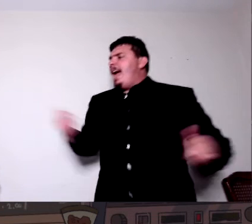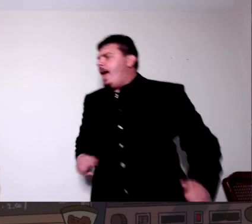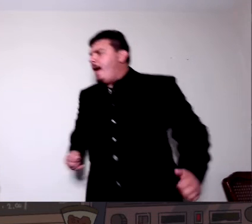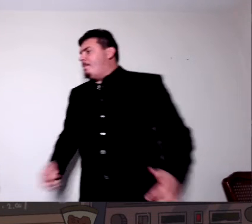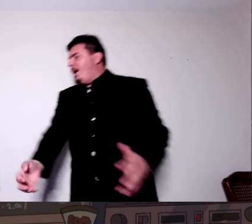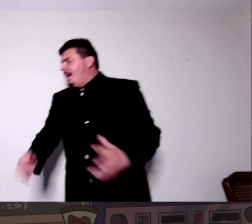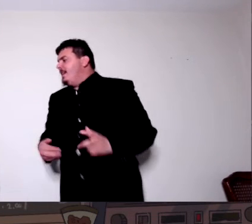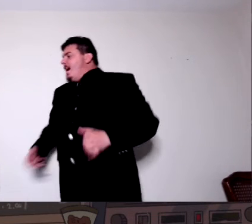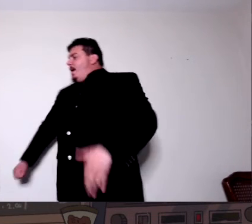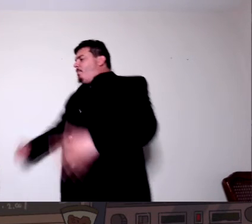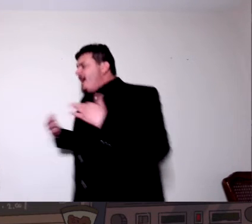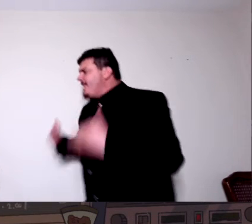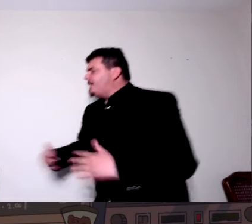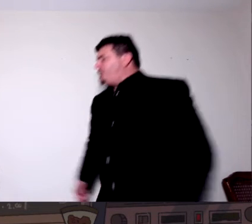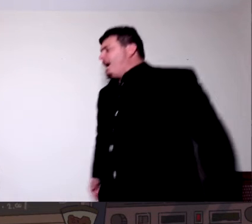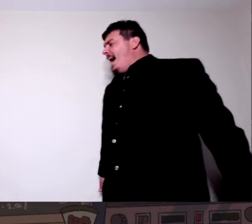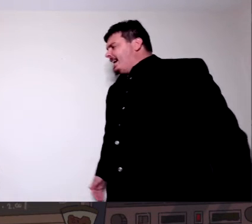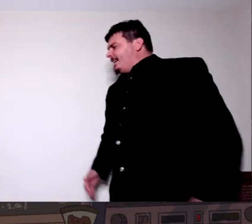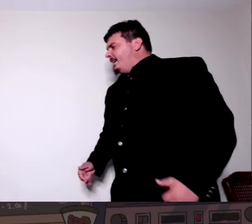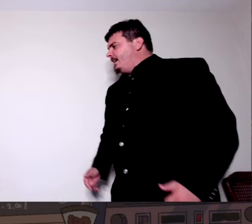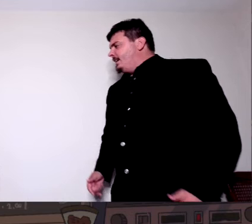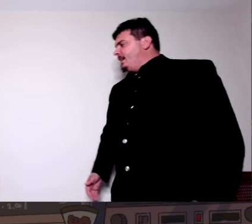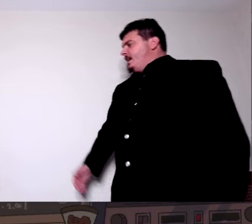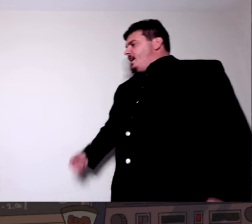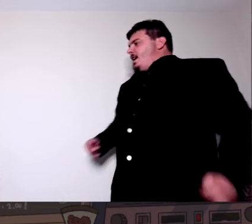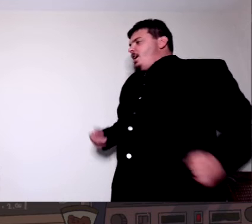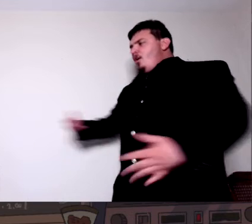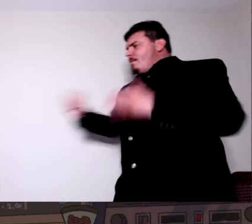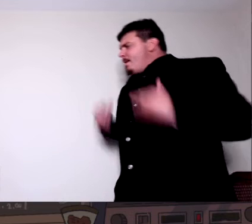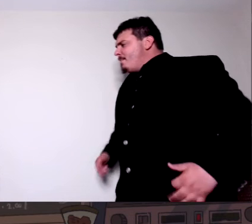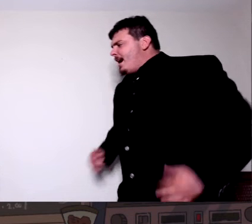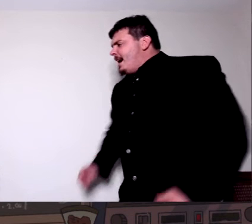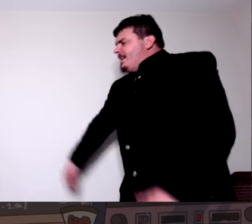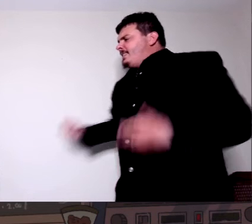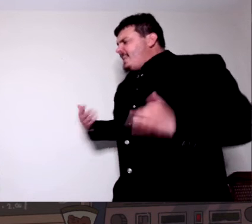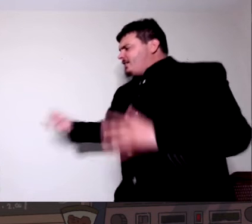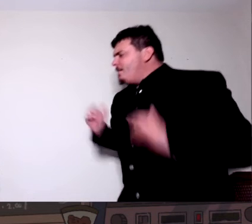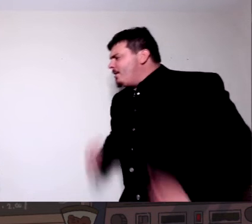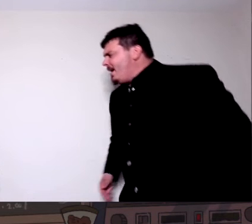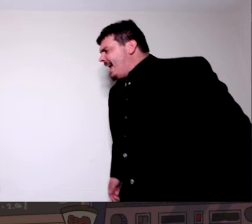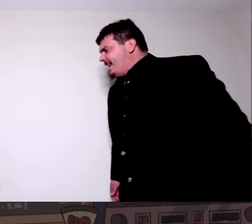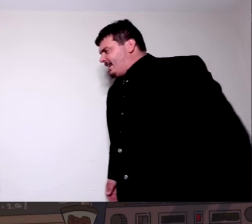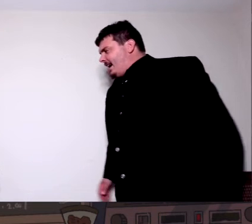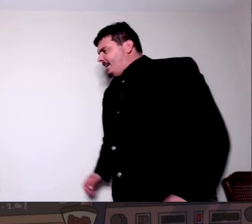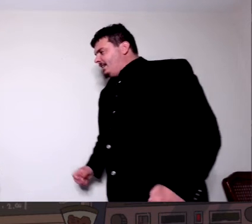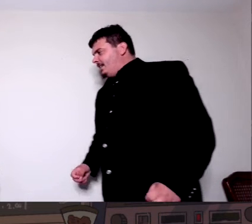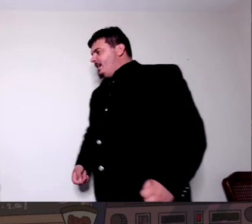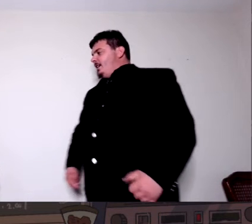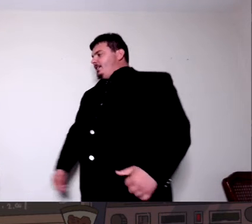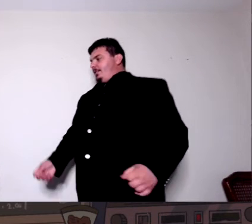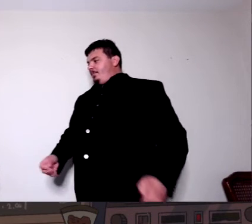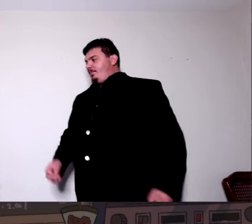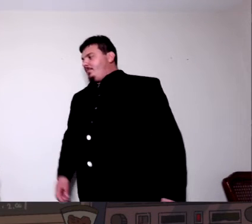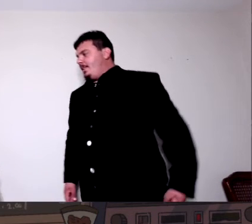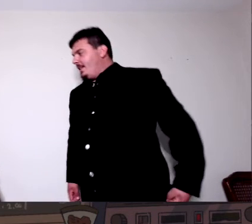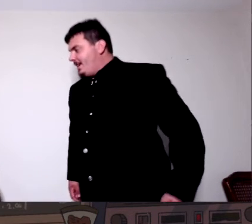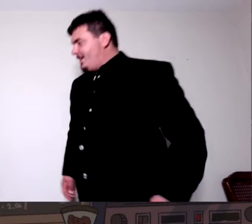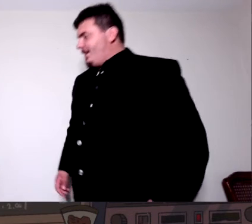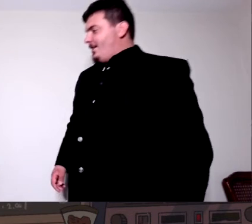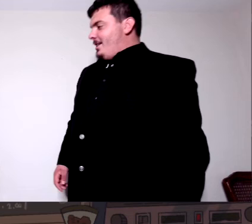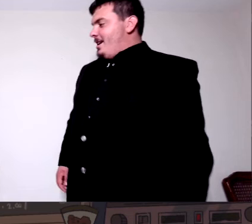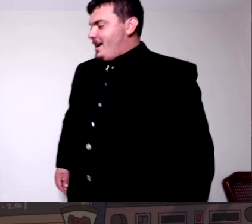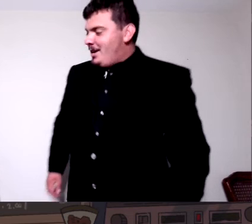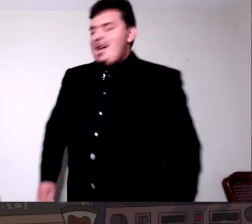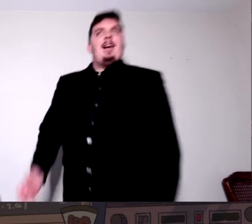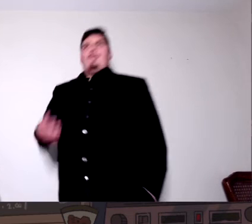It's gonna help us bring this back. You remember Sister Miranda? I don't. I